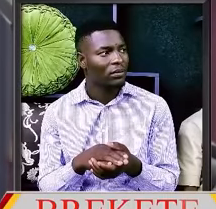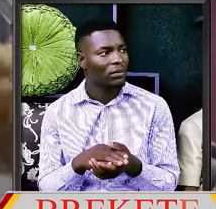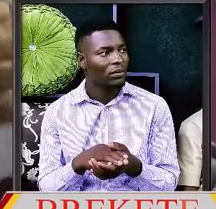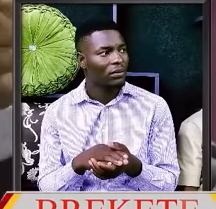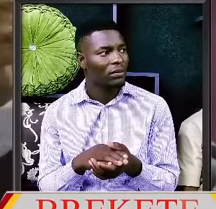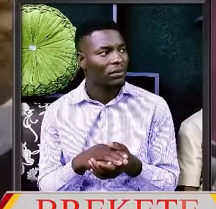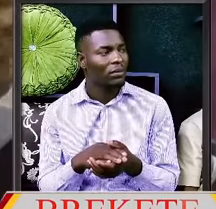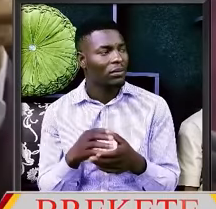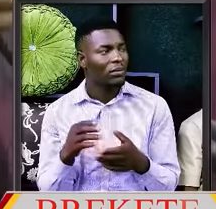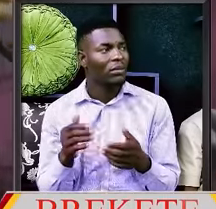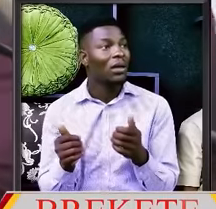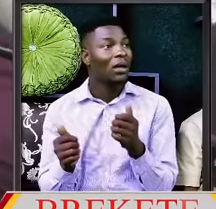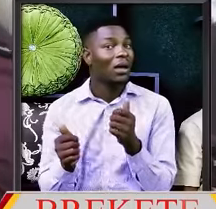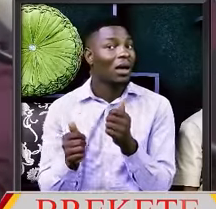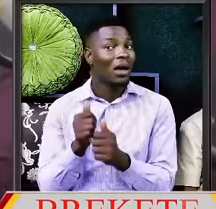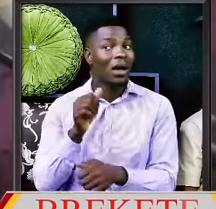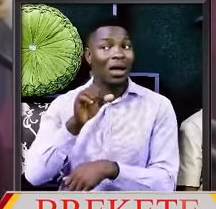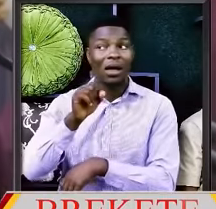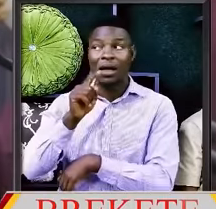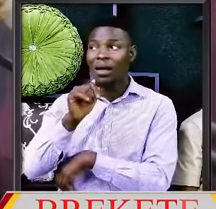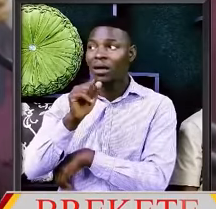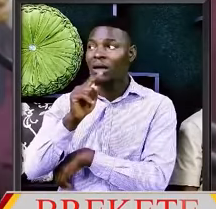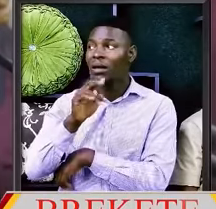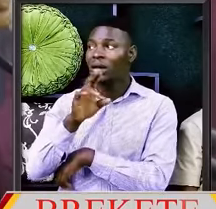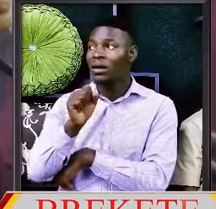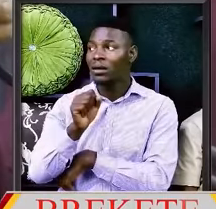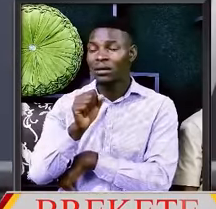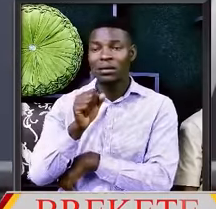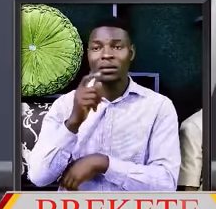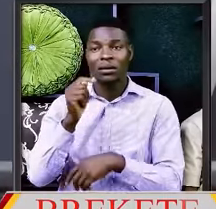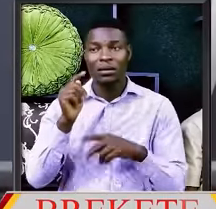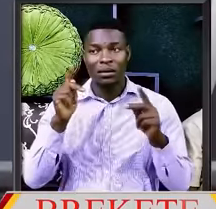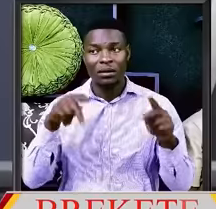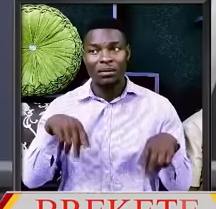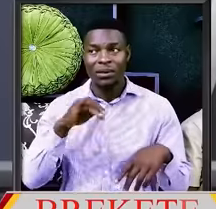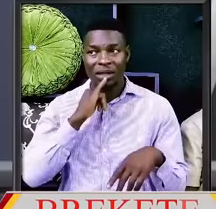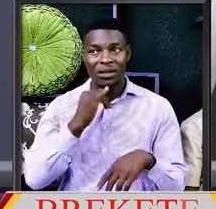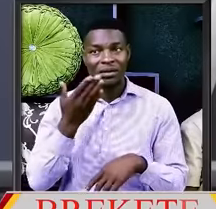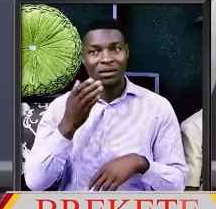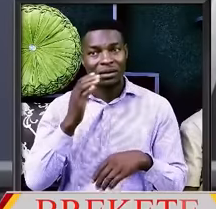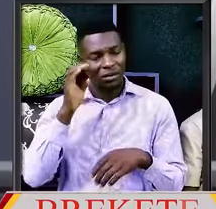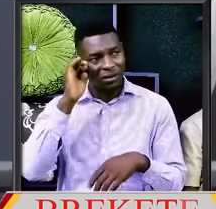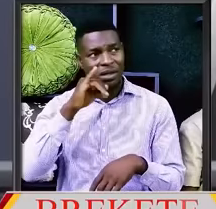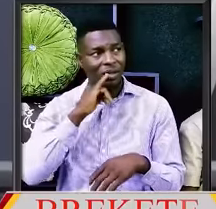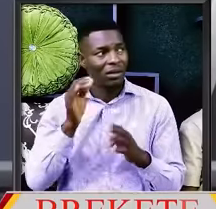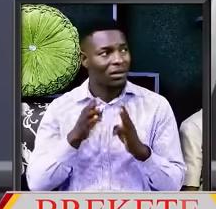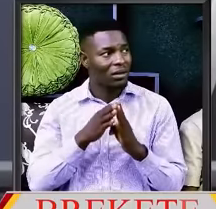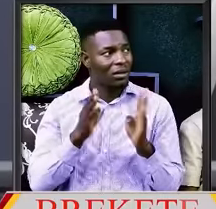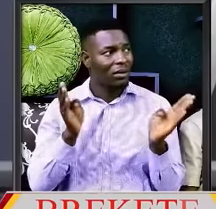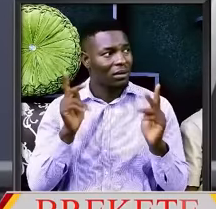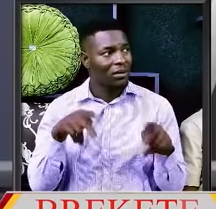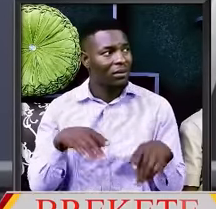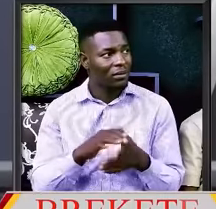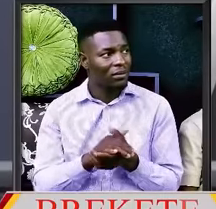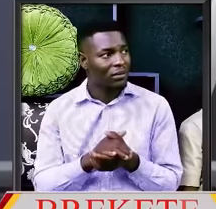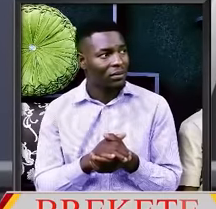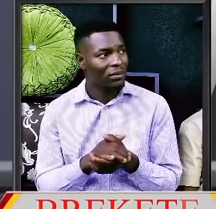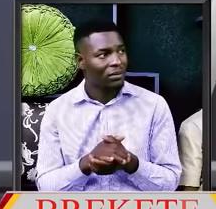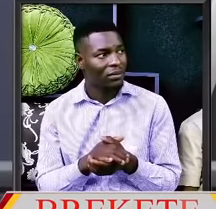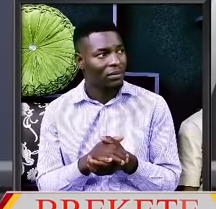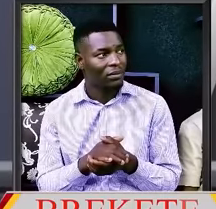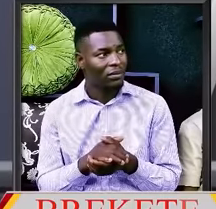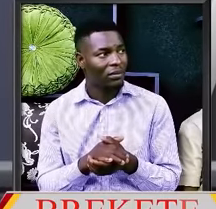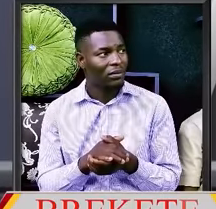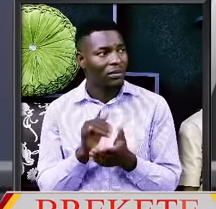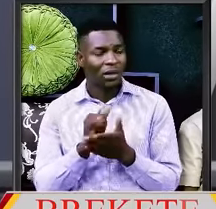country. High status for the country. The person they yes, my big person. That is why they bet everything like